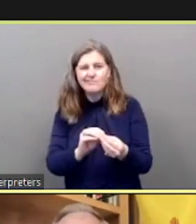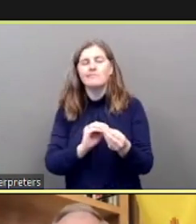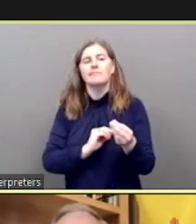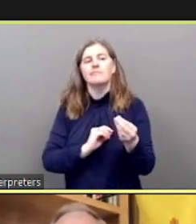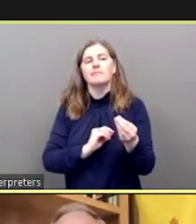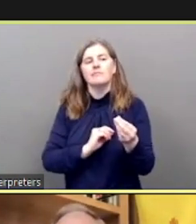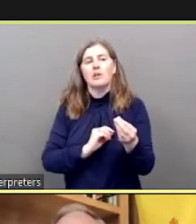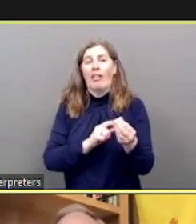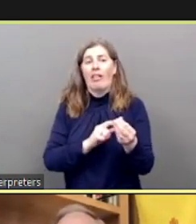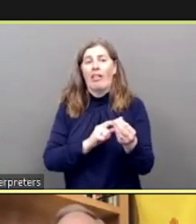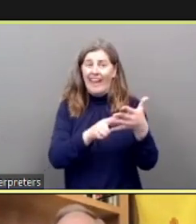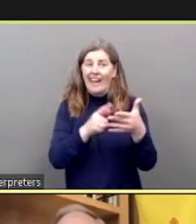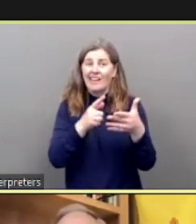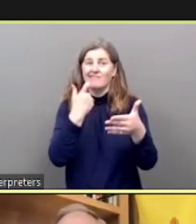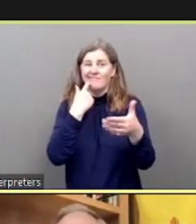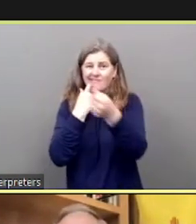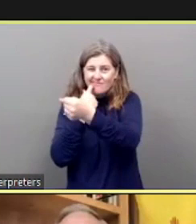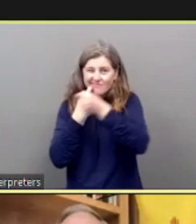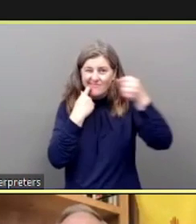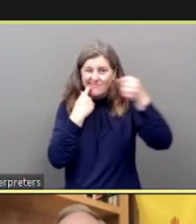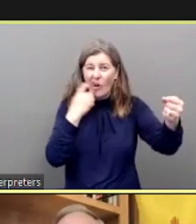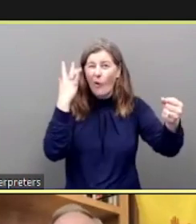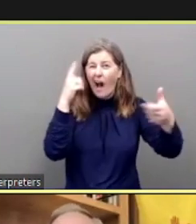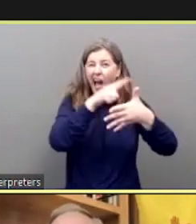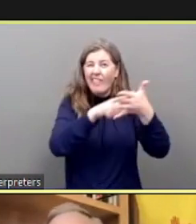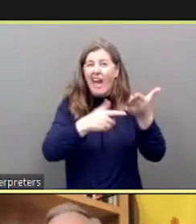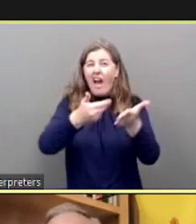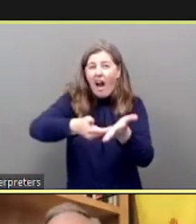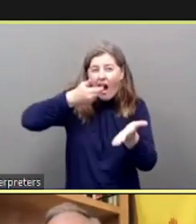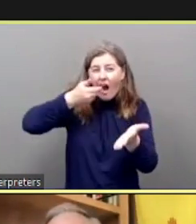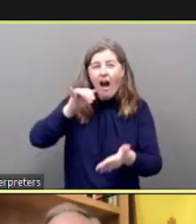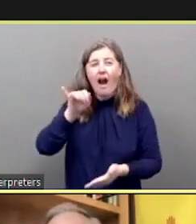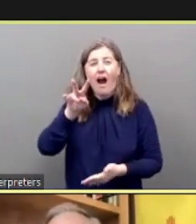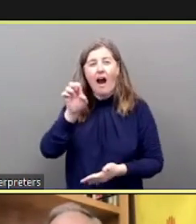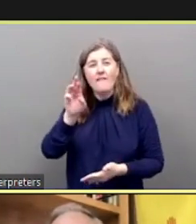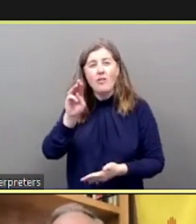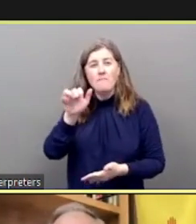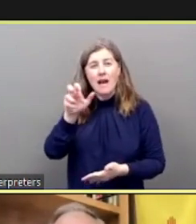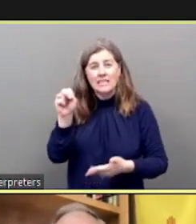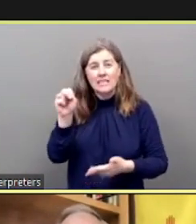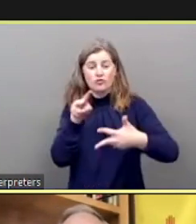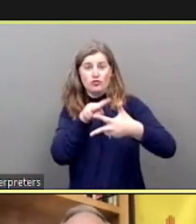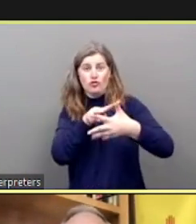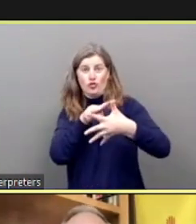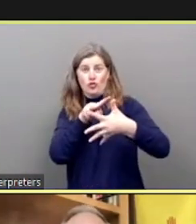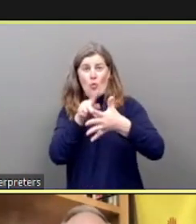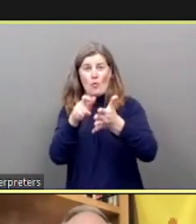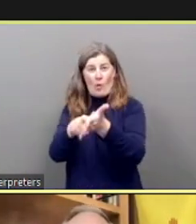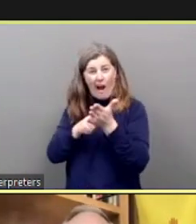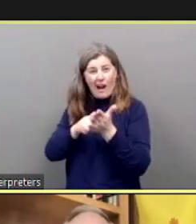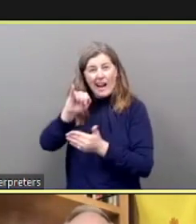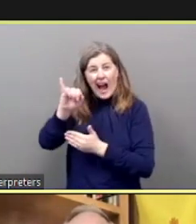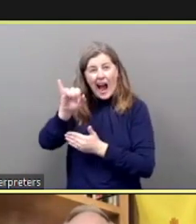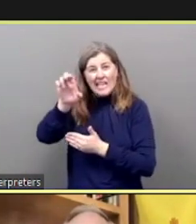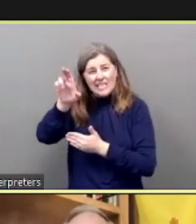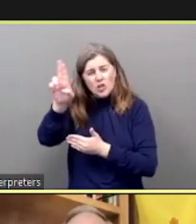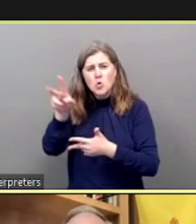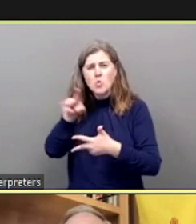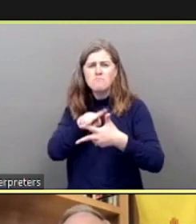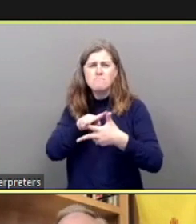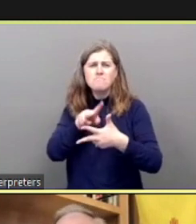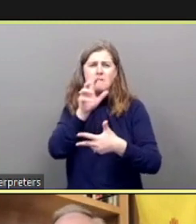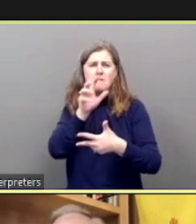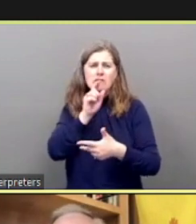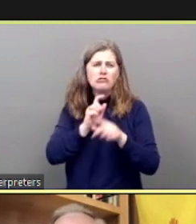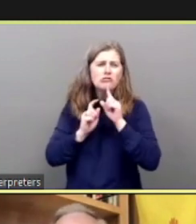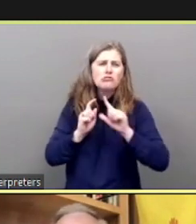the consumption of ivermectin. 2 of those 5 people required intensive care. Patients were in their 20s to 80s,